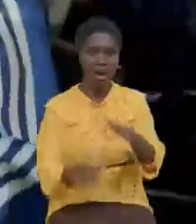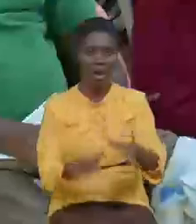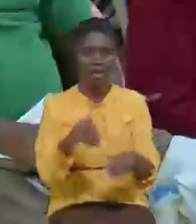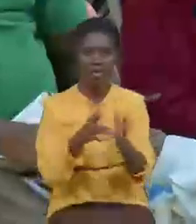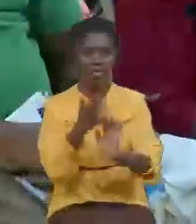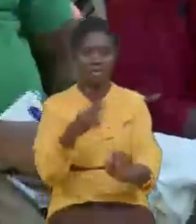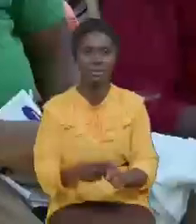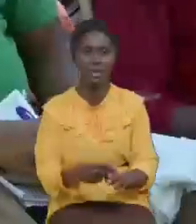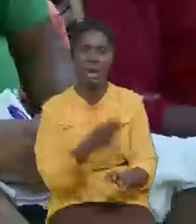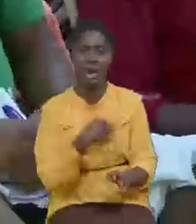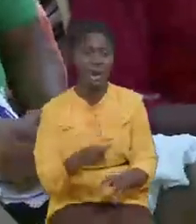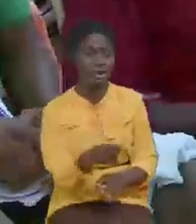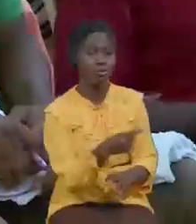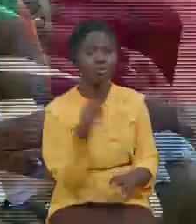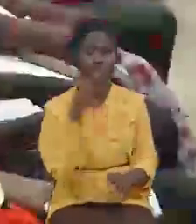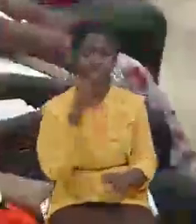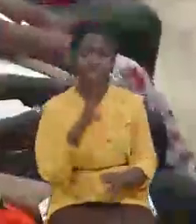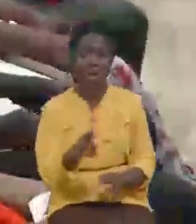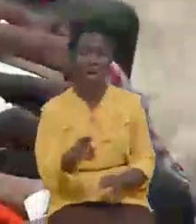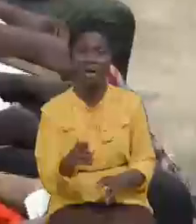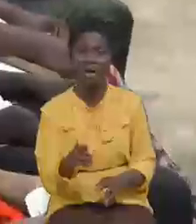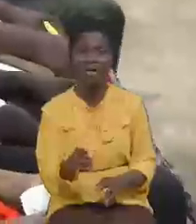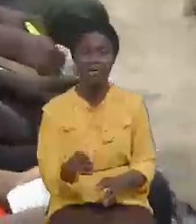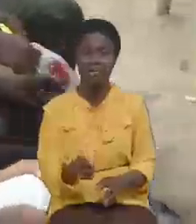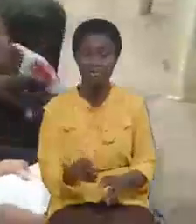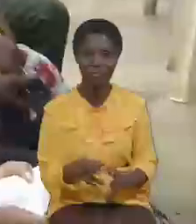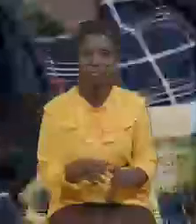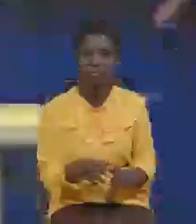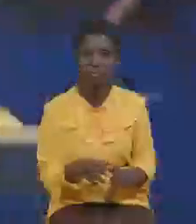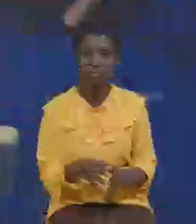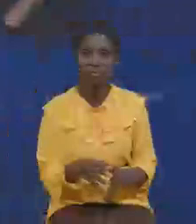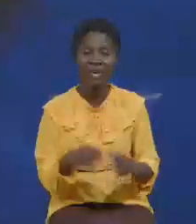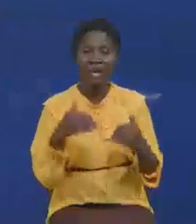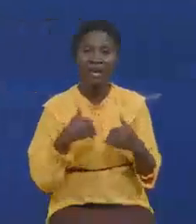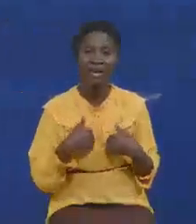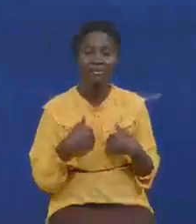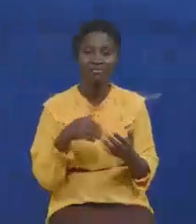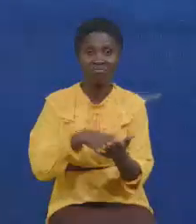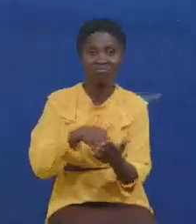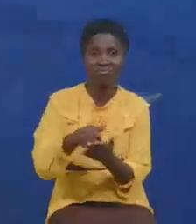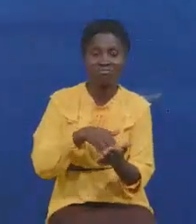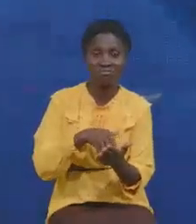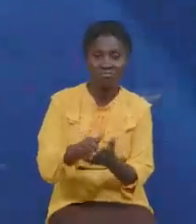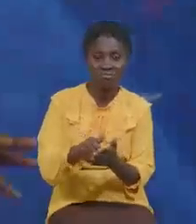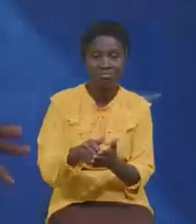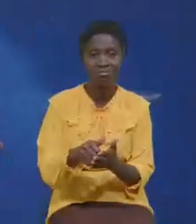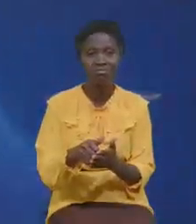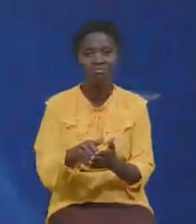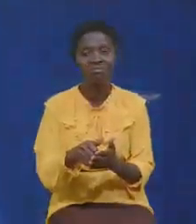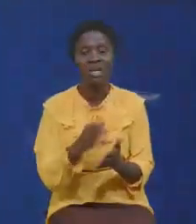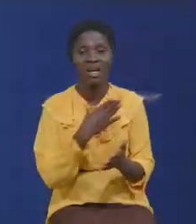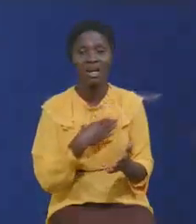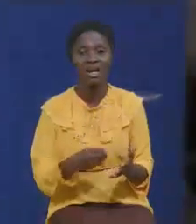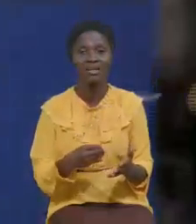walk. And those who are infirm, impotent, and weak, and